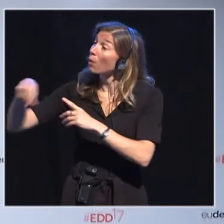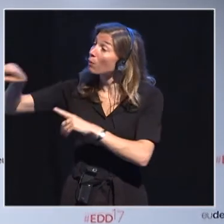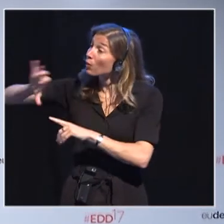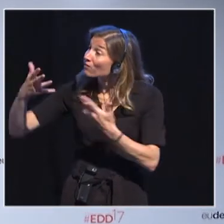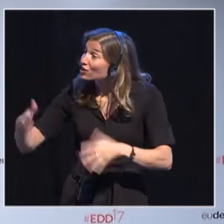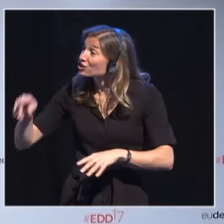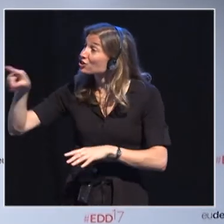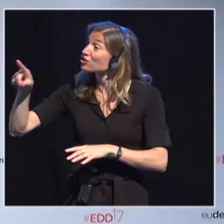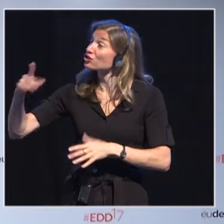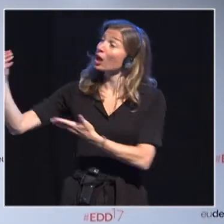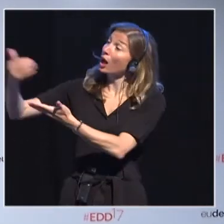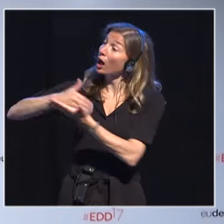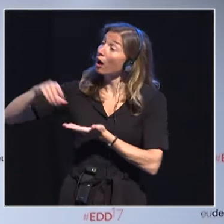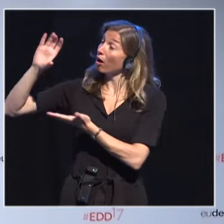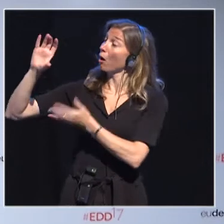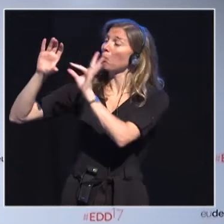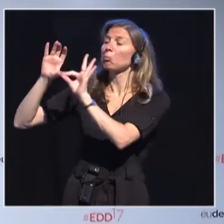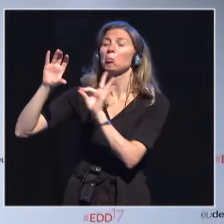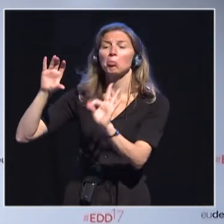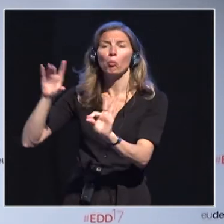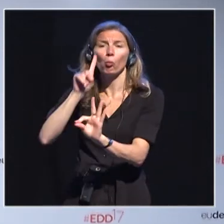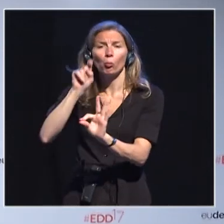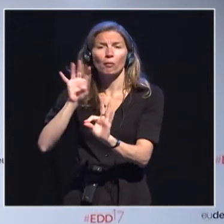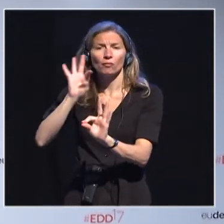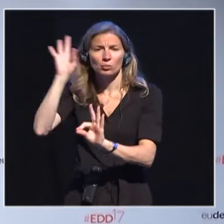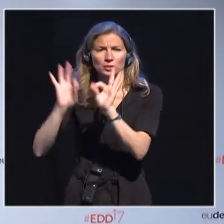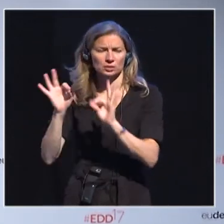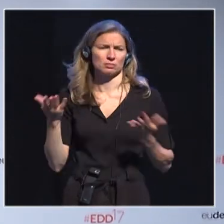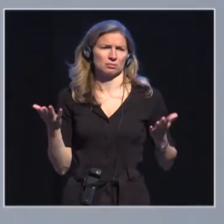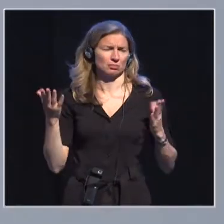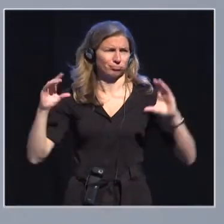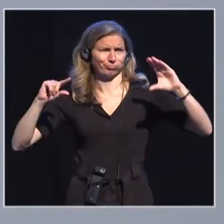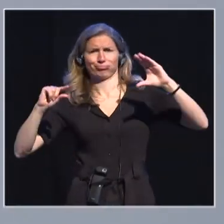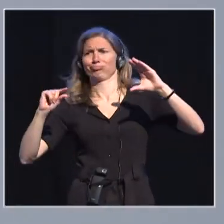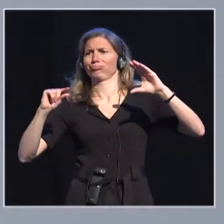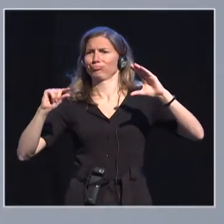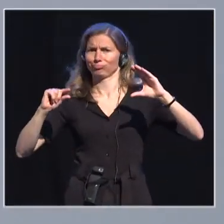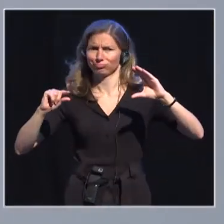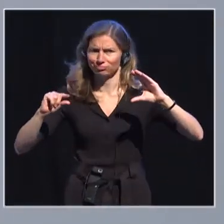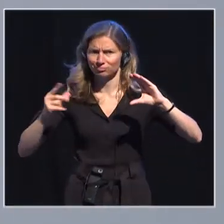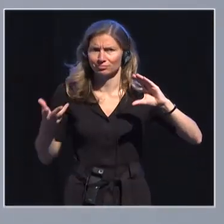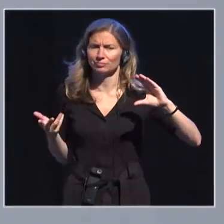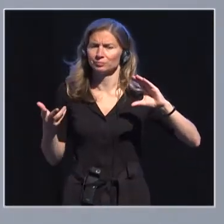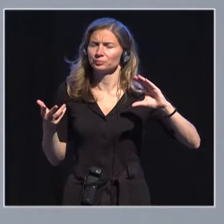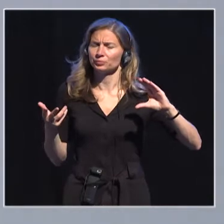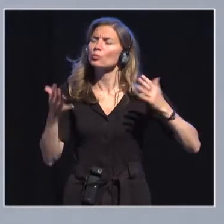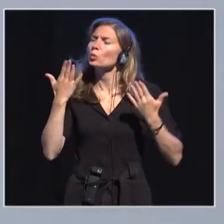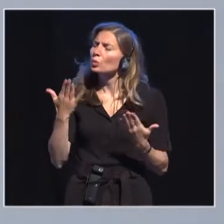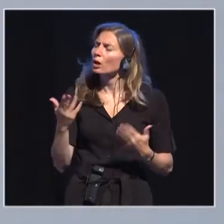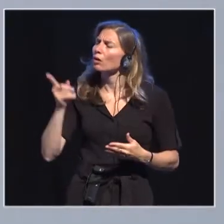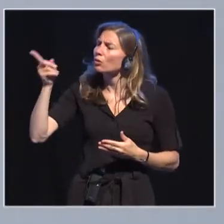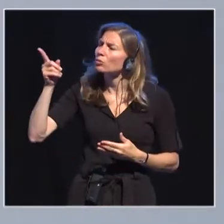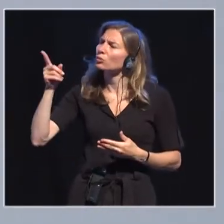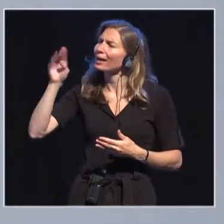countries. So, other than affordability, what fears and challenge do you foresee the work you do with the